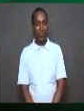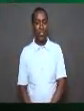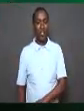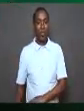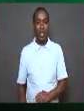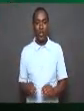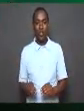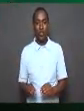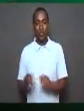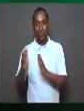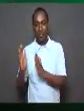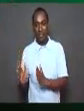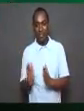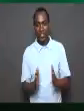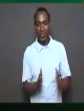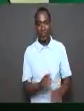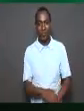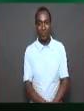Students, let's get ready.